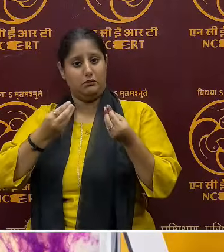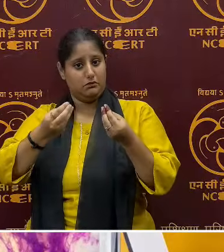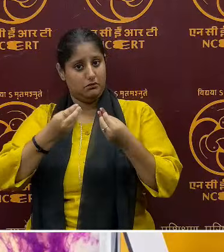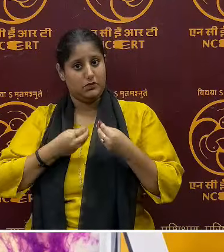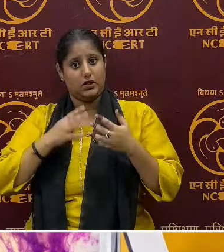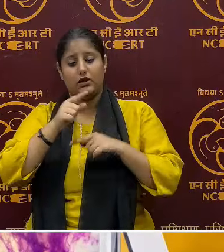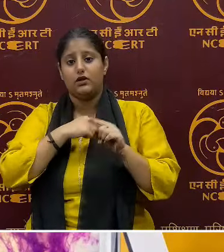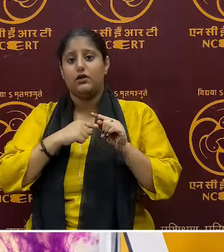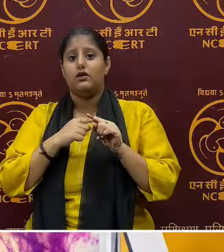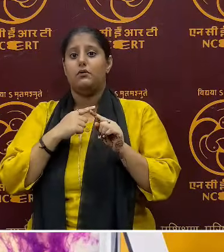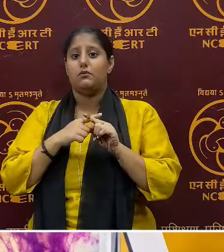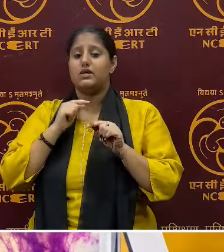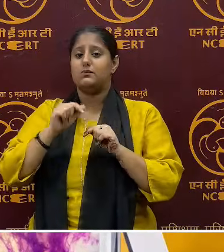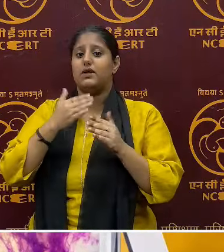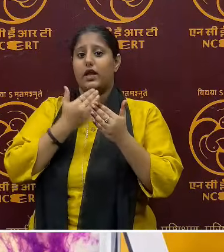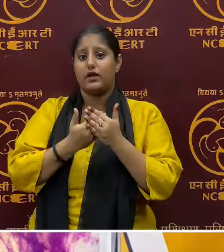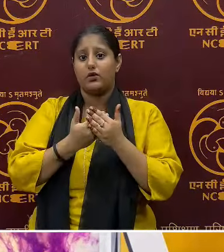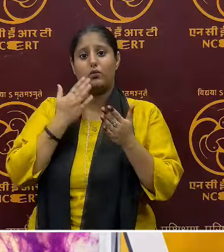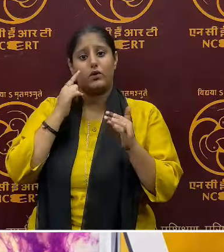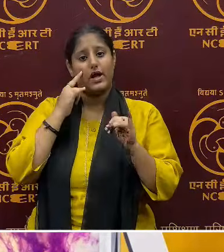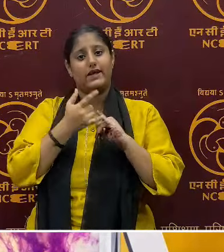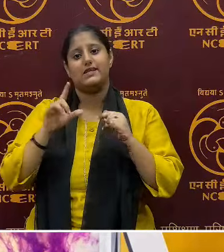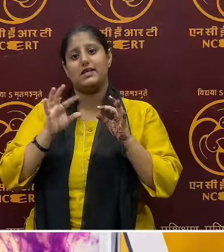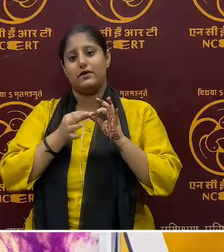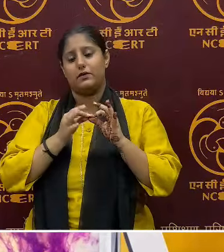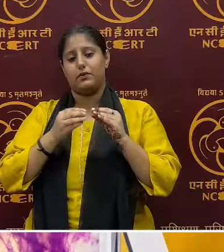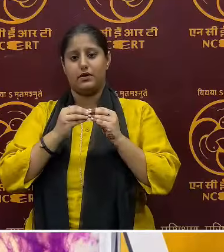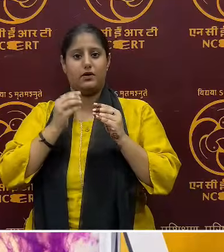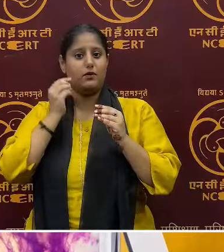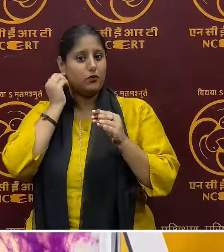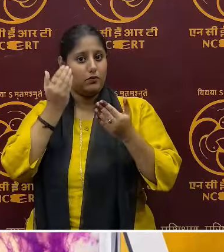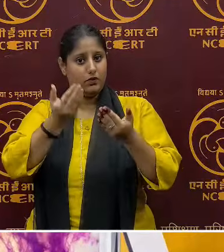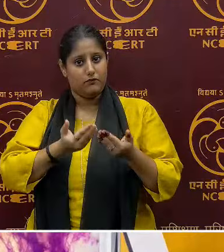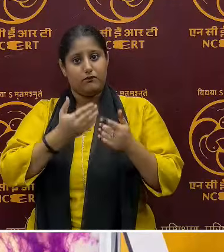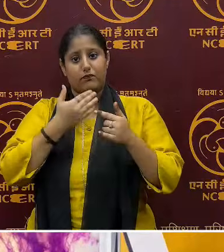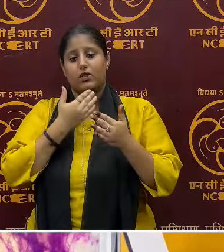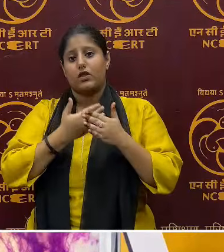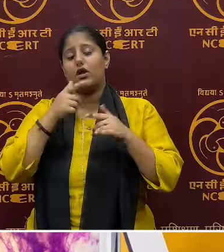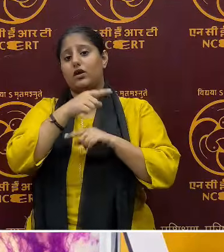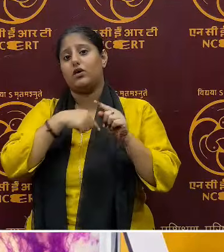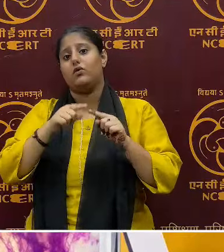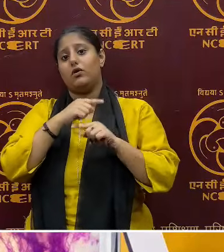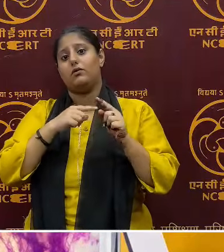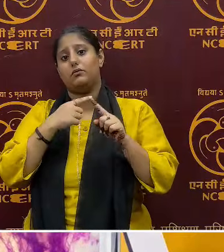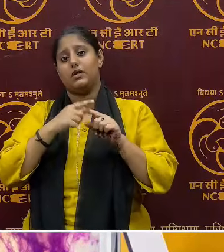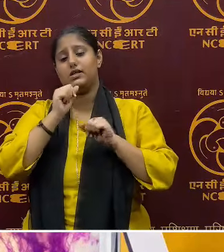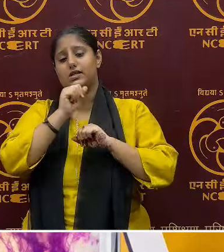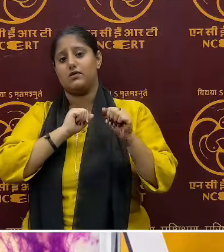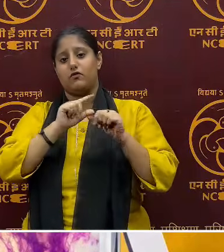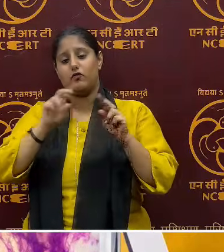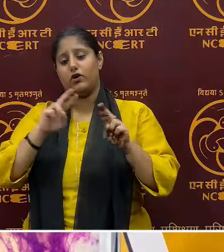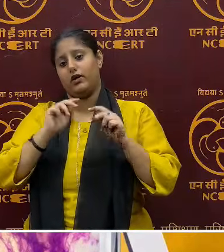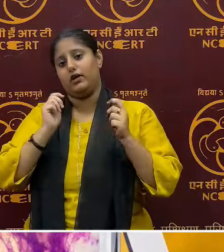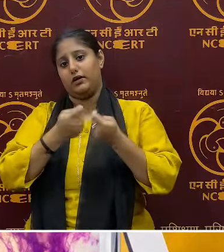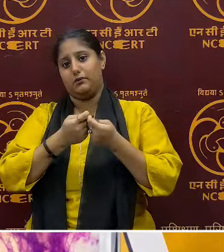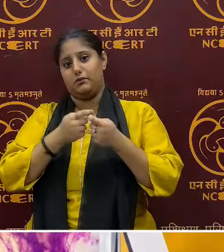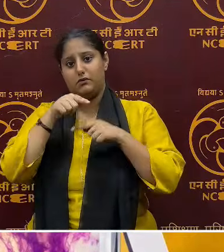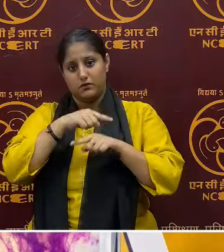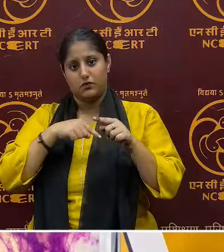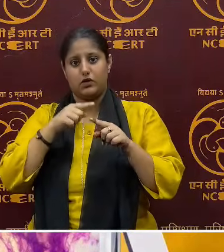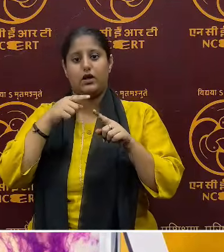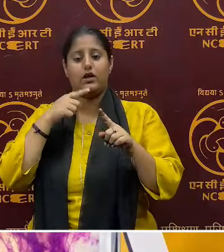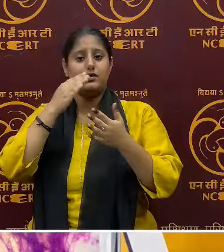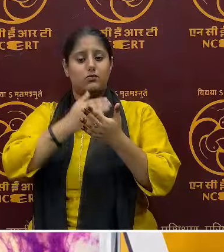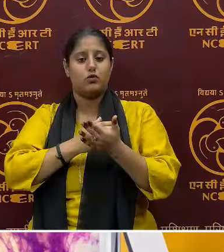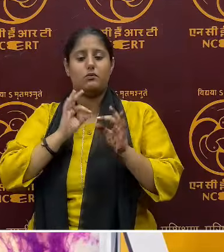I must thank my Indian Sign Language interpreter Ms. Bhumi along with my entire team for making this session a success. Thank you